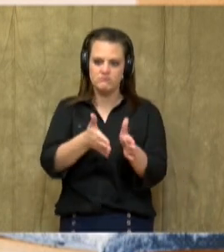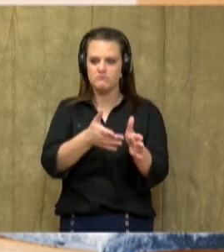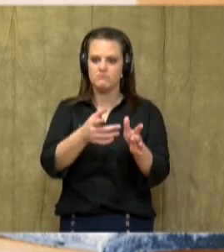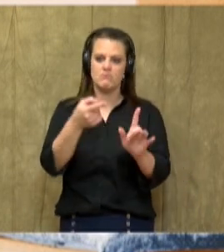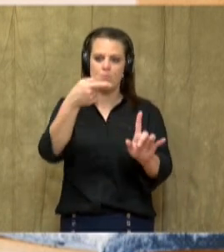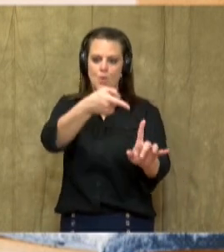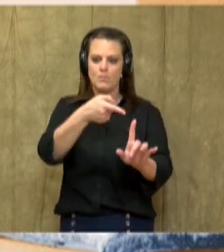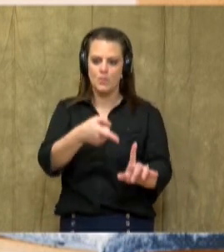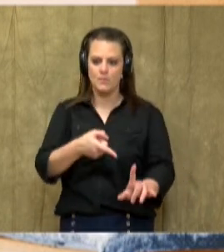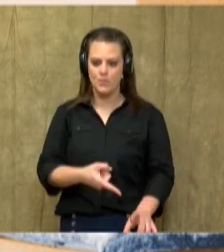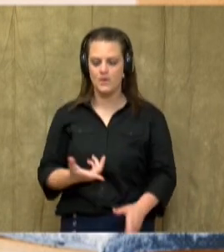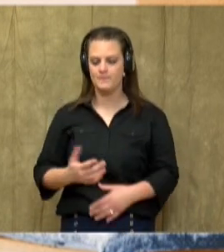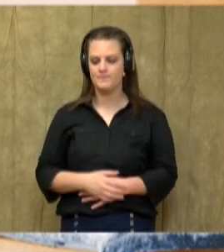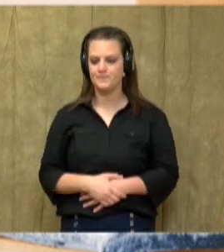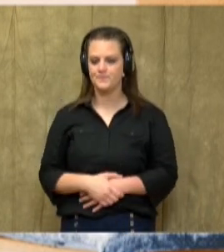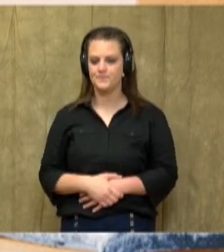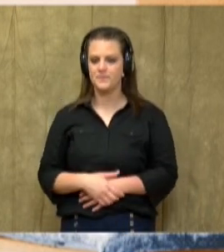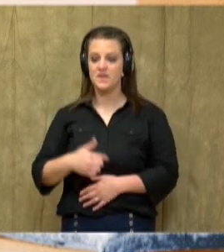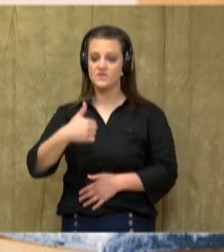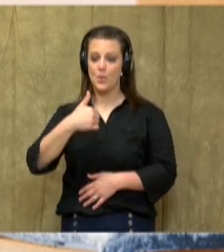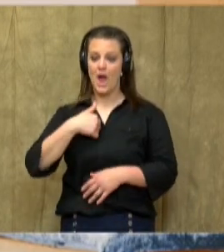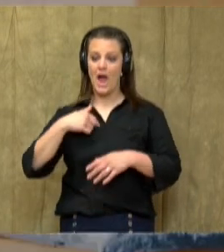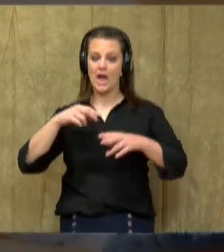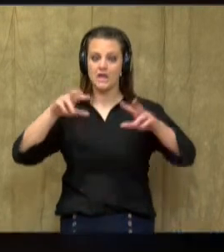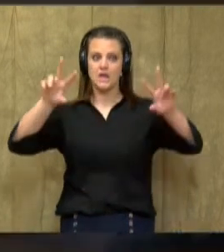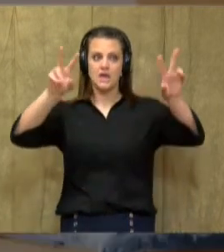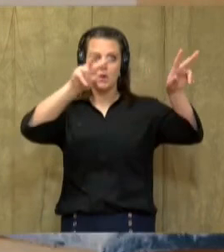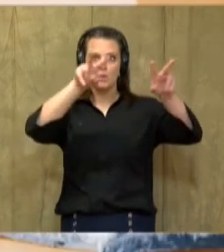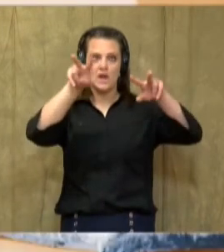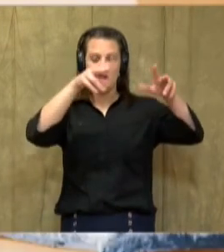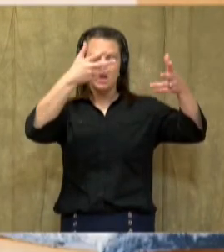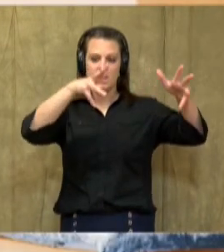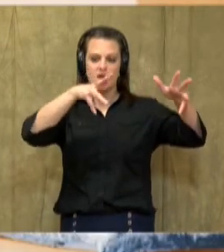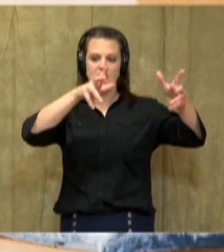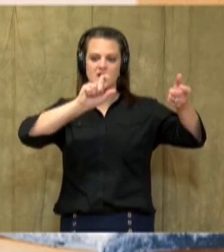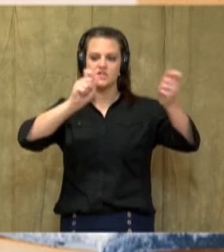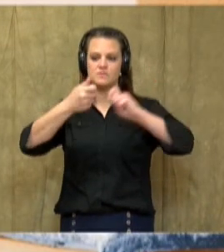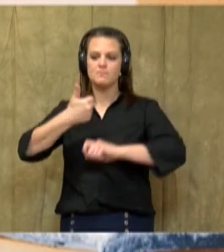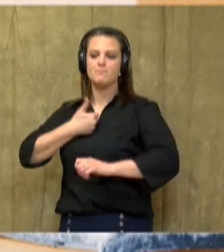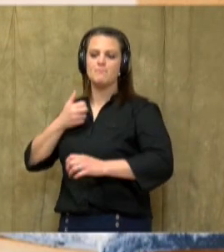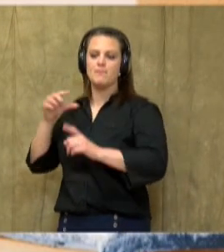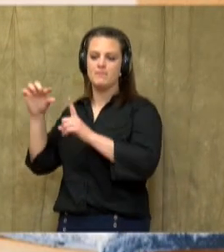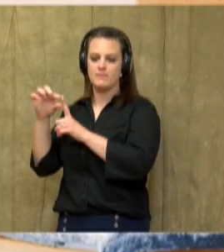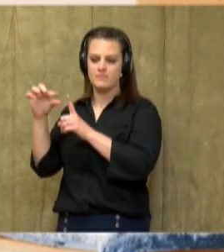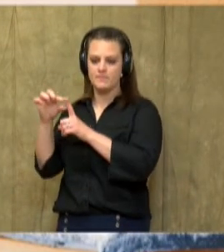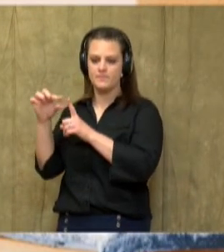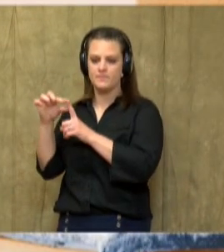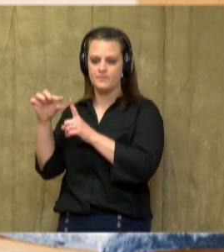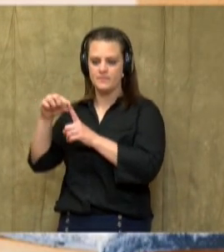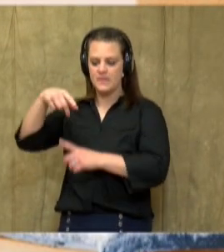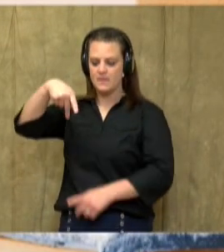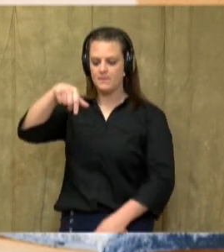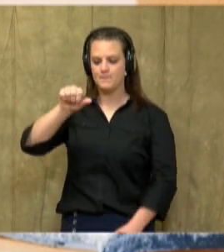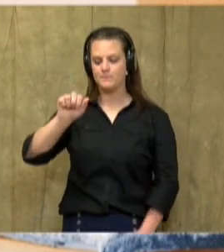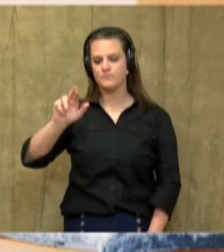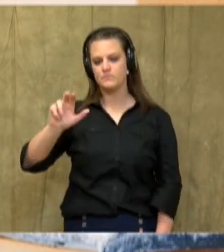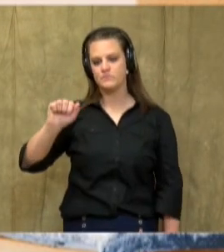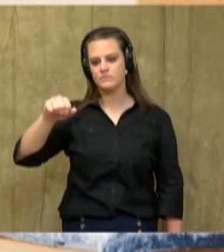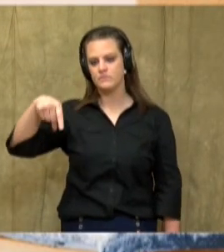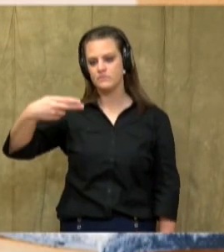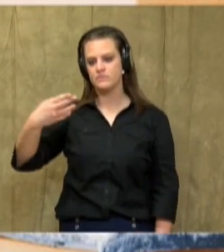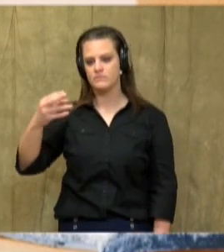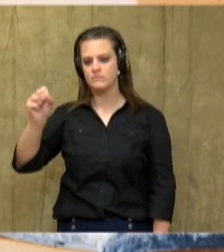end of the season. I paraphrased what I just read. Okay? So, the